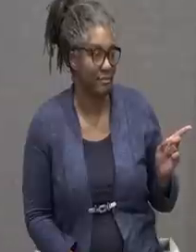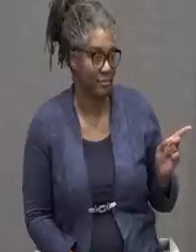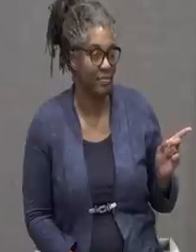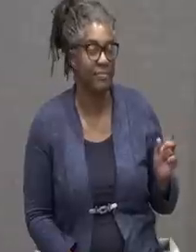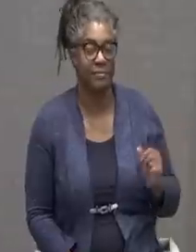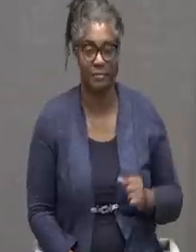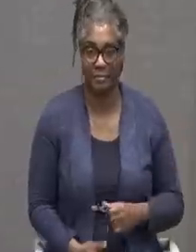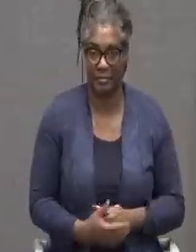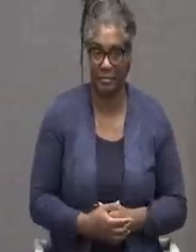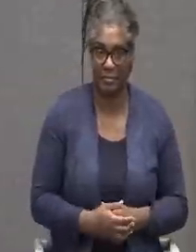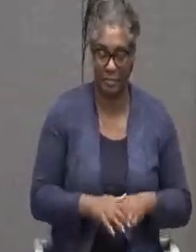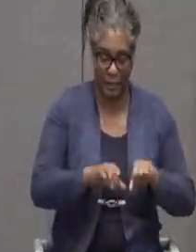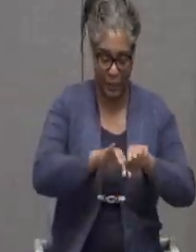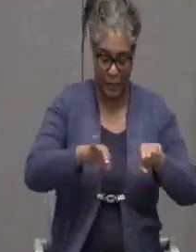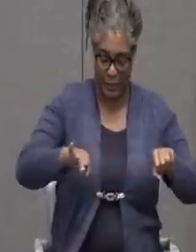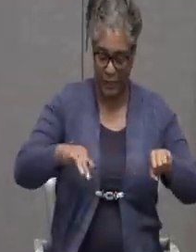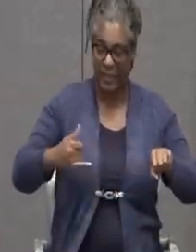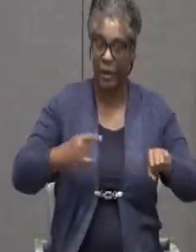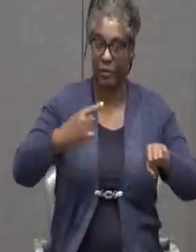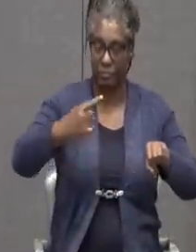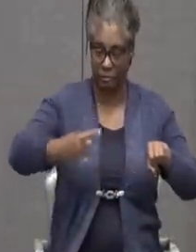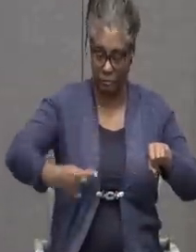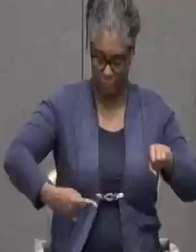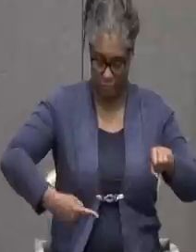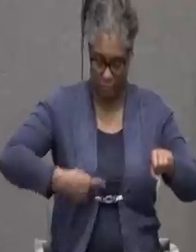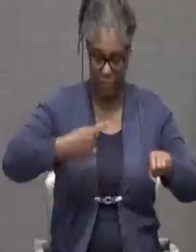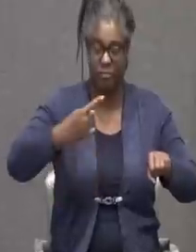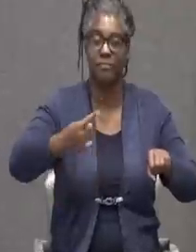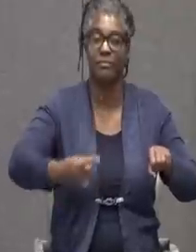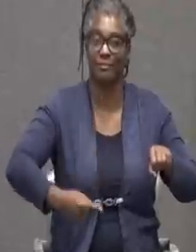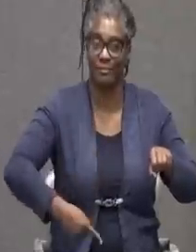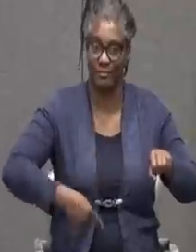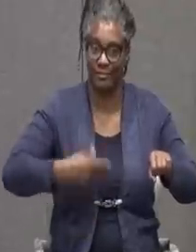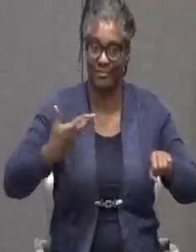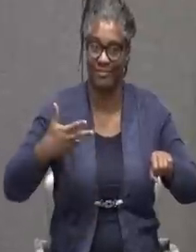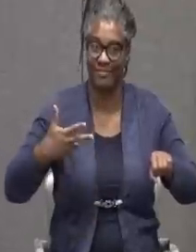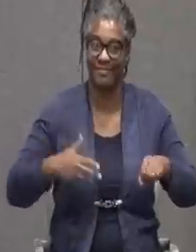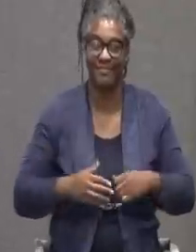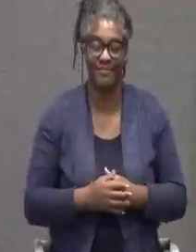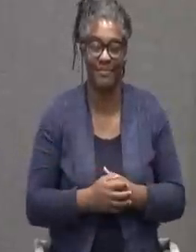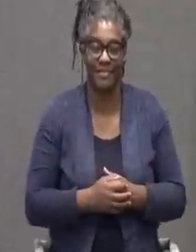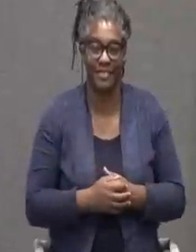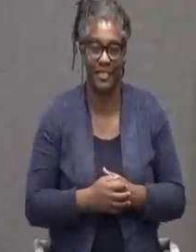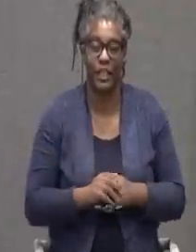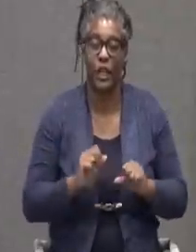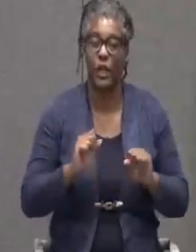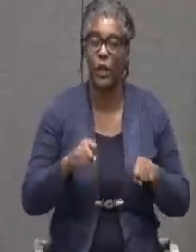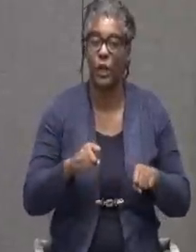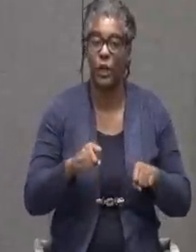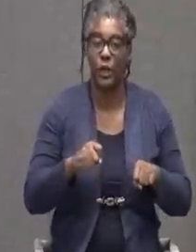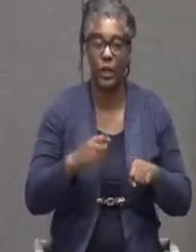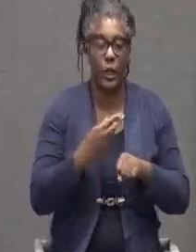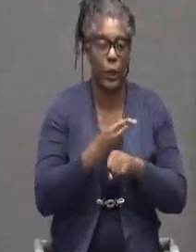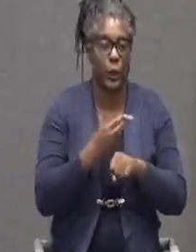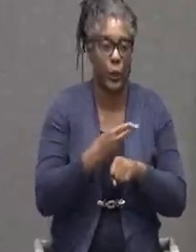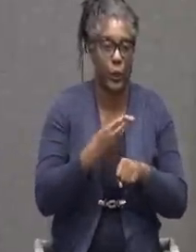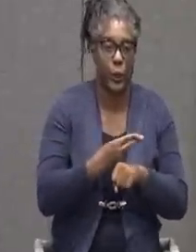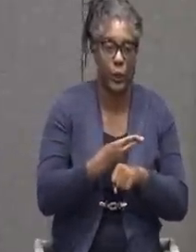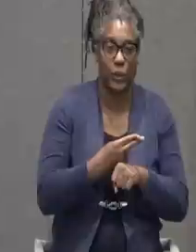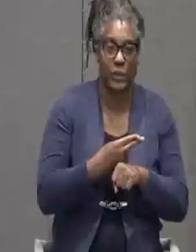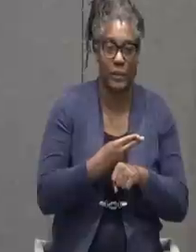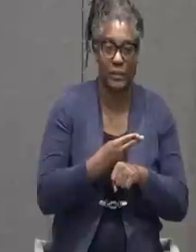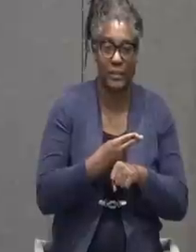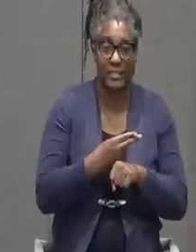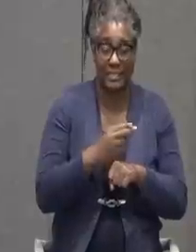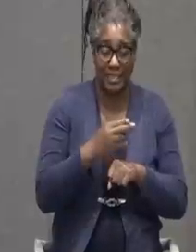you don't have a wooden dowel, so I used a pencil, you could use a stick from outside. You could use